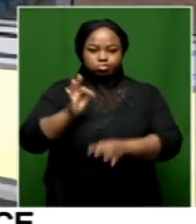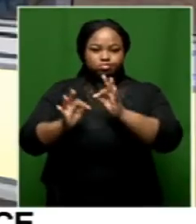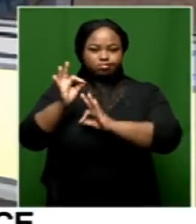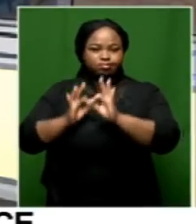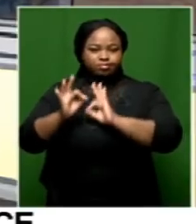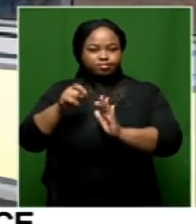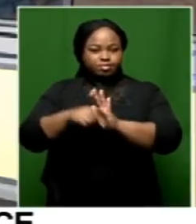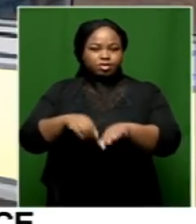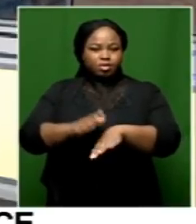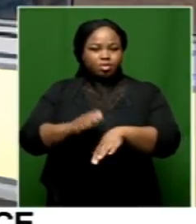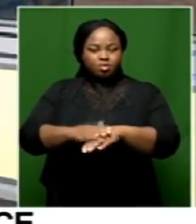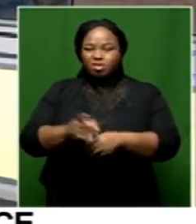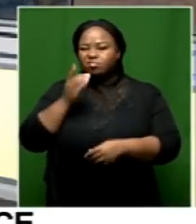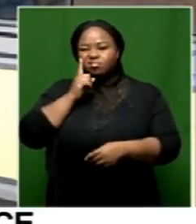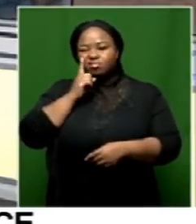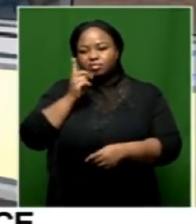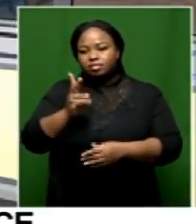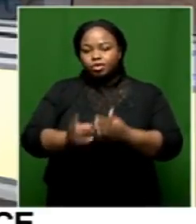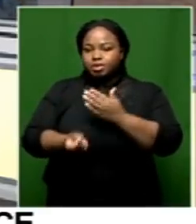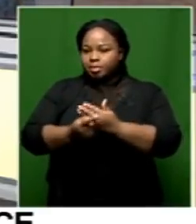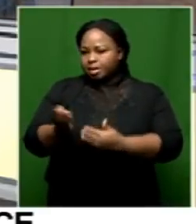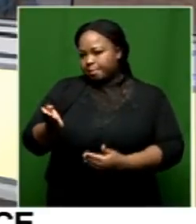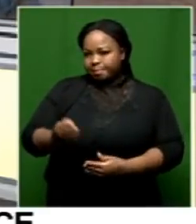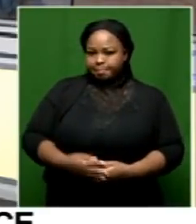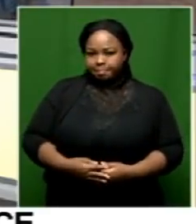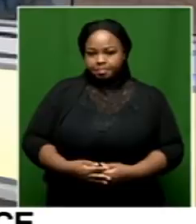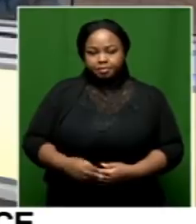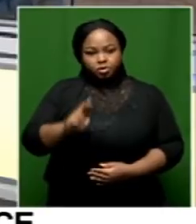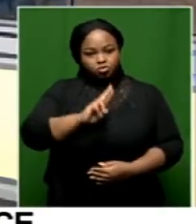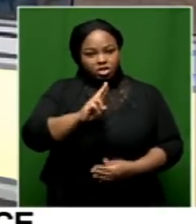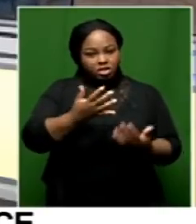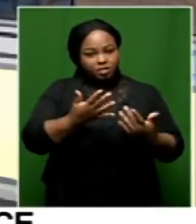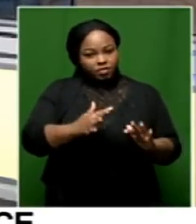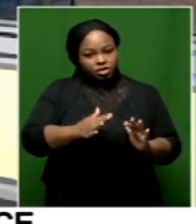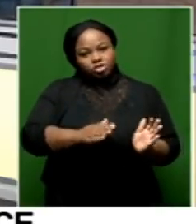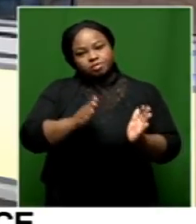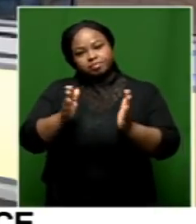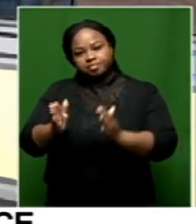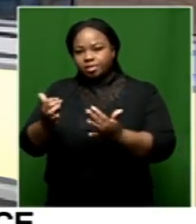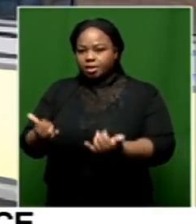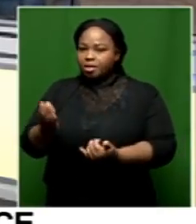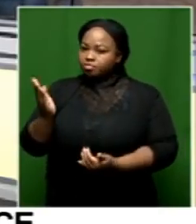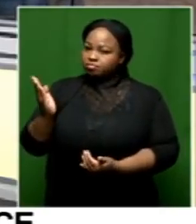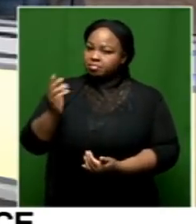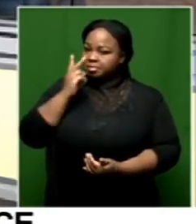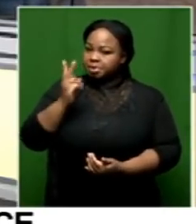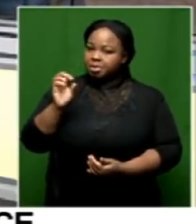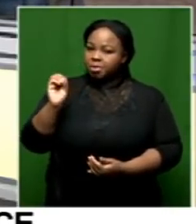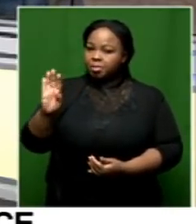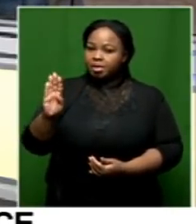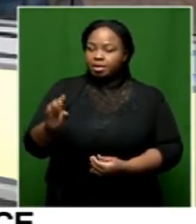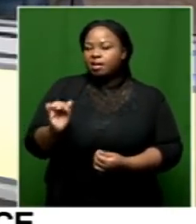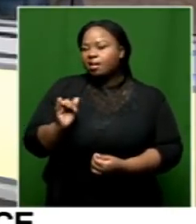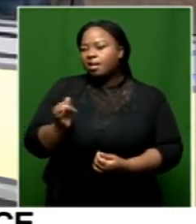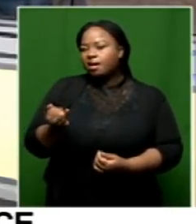give us a bit of an idea of what things are looking like there. So we've seen Mthatha. Now we come over to you and we see what Bloemfontein's looking